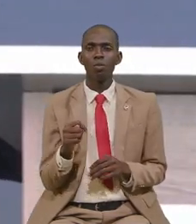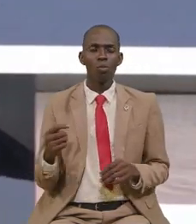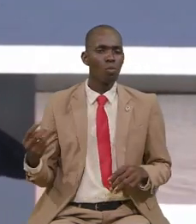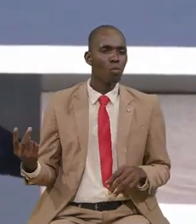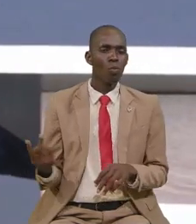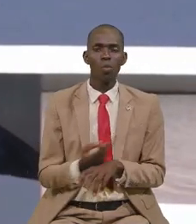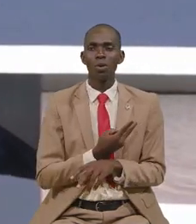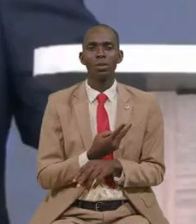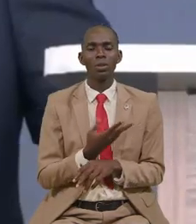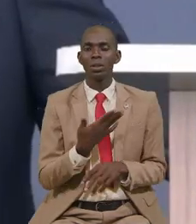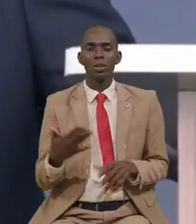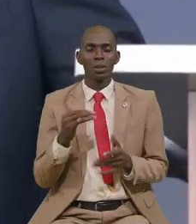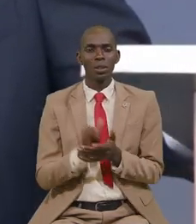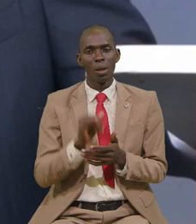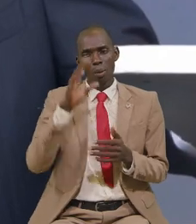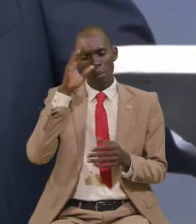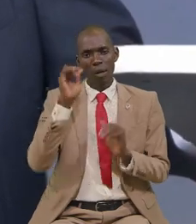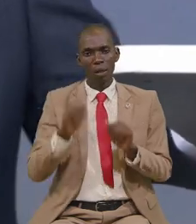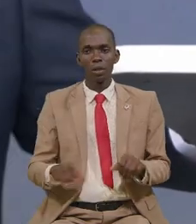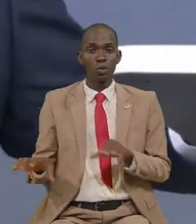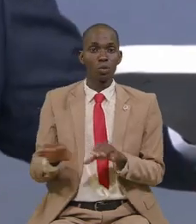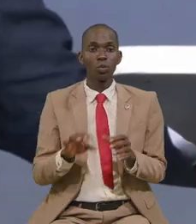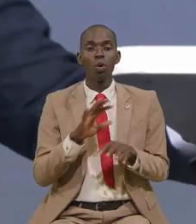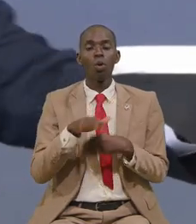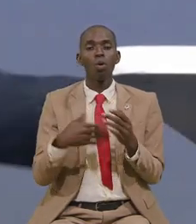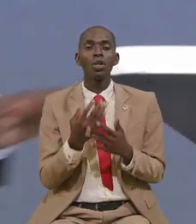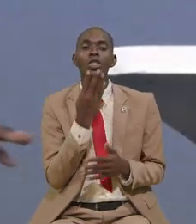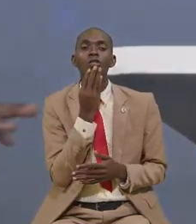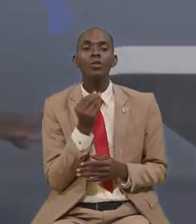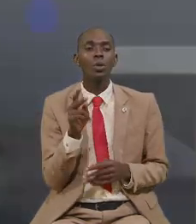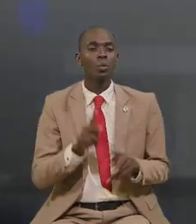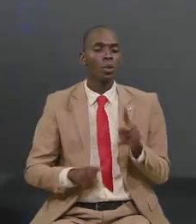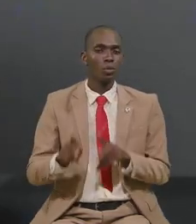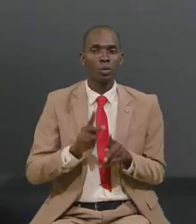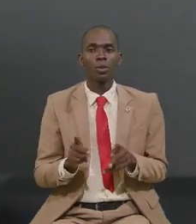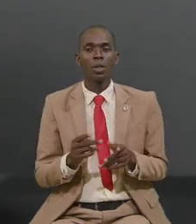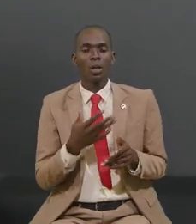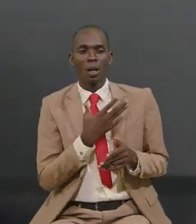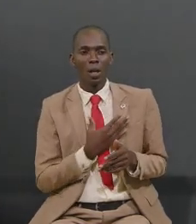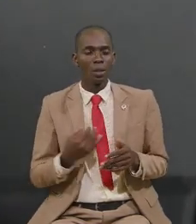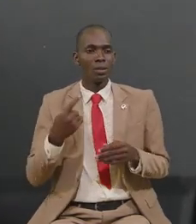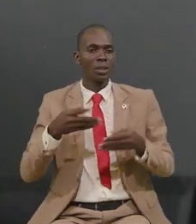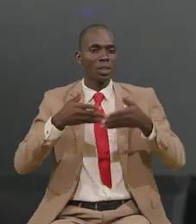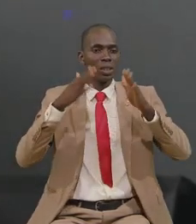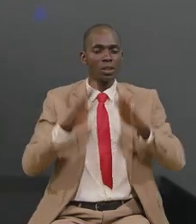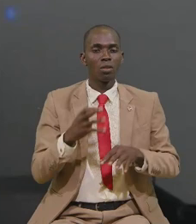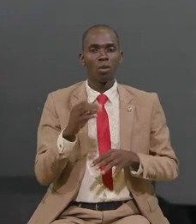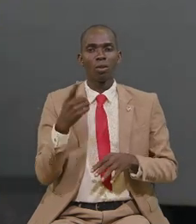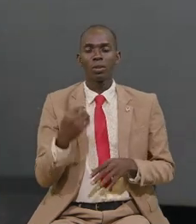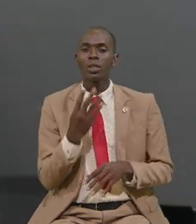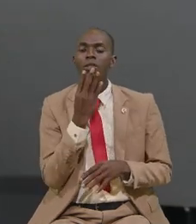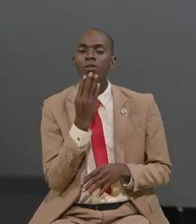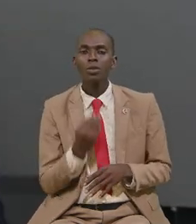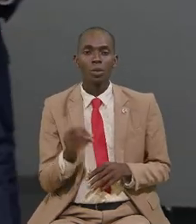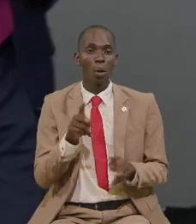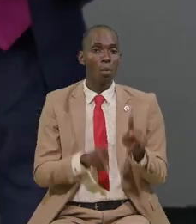man could do. Those Jewish people, the Sanhedrin, and the leaders of the Jewish people, and the leaders